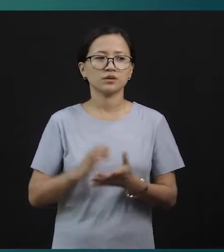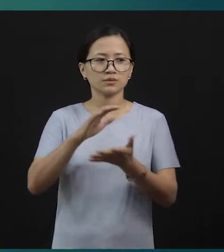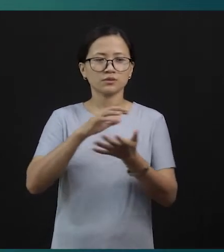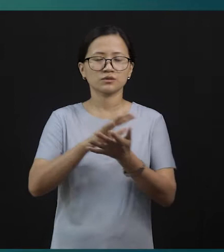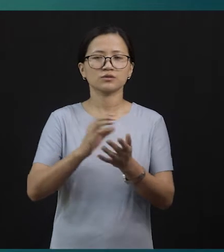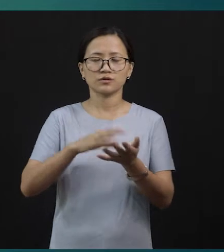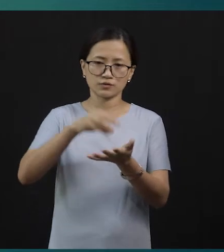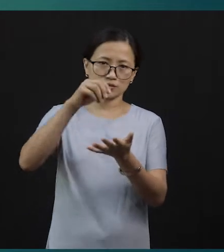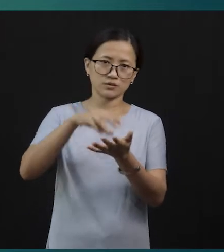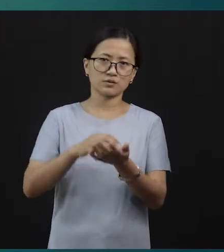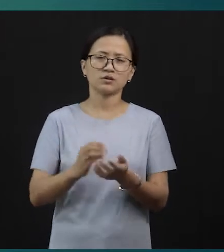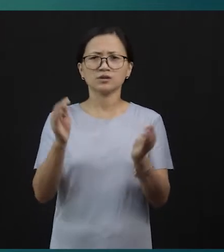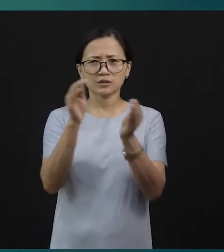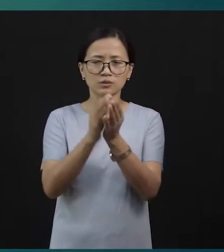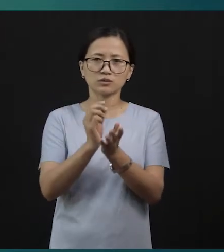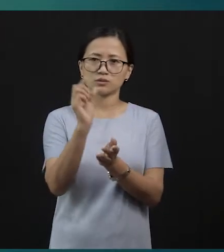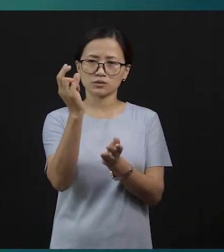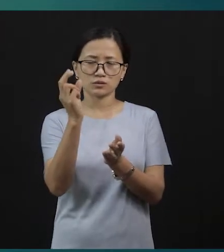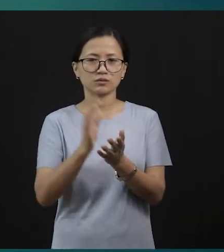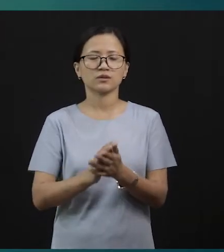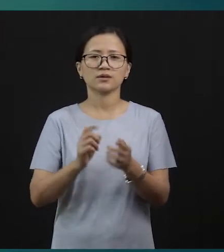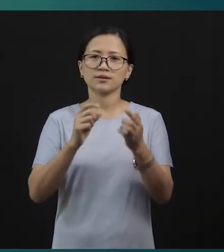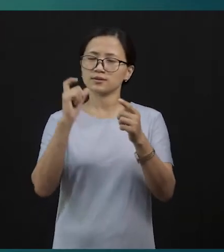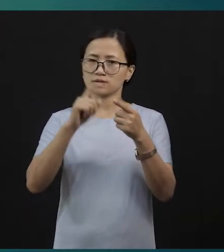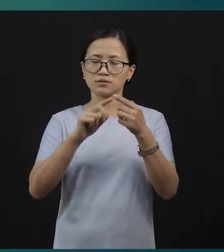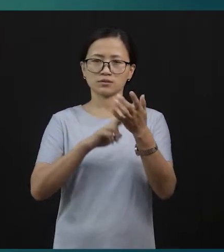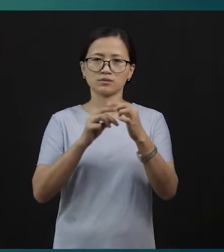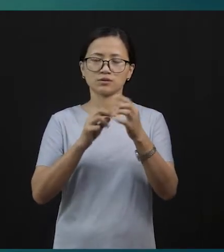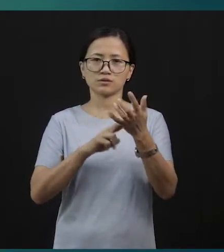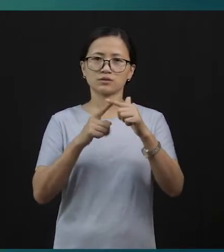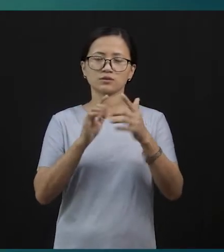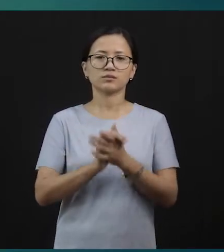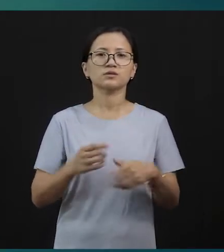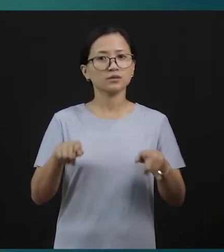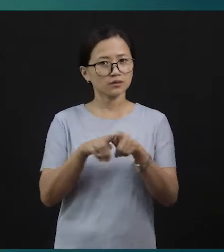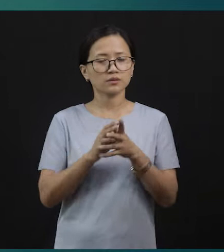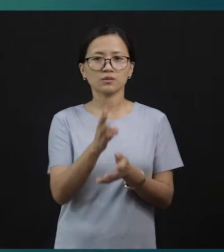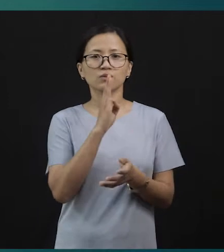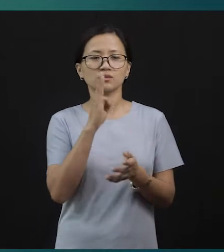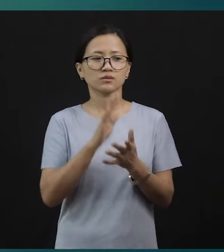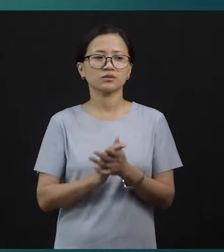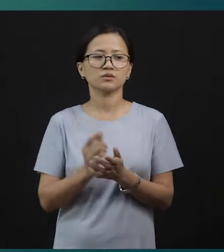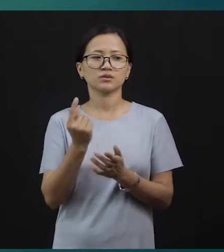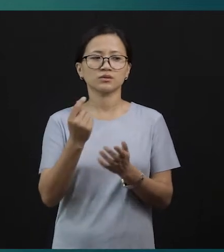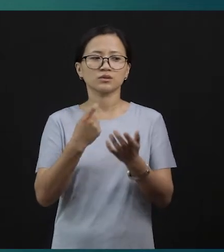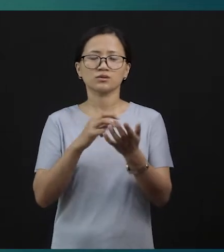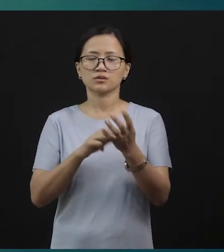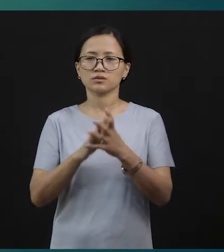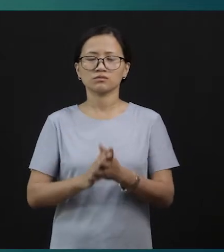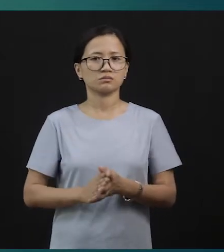of sand, small stones, cement, and water. Unusual,